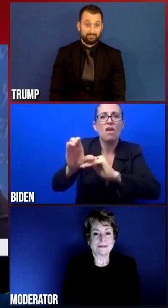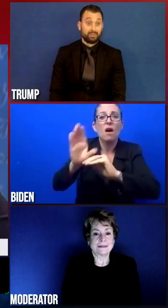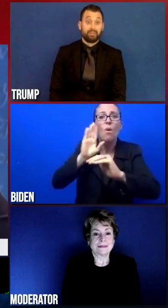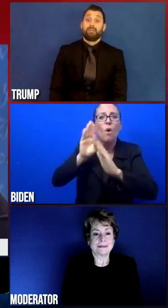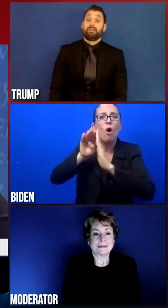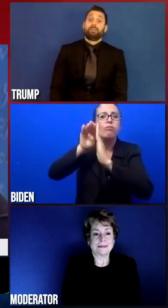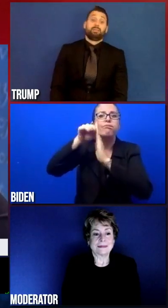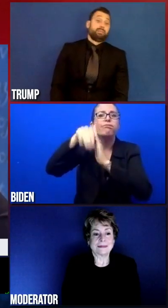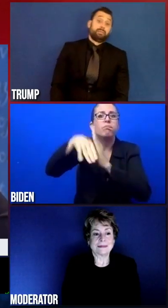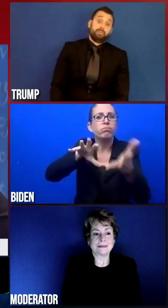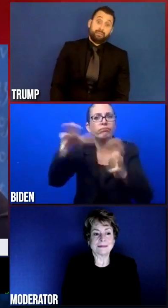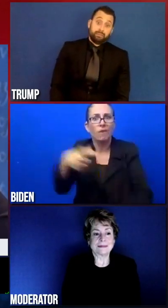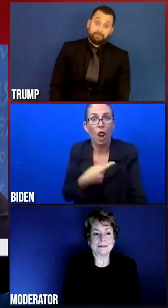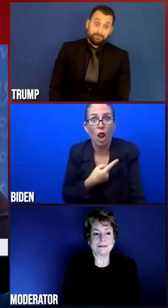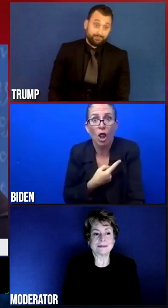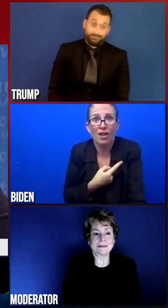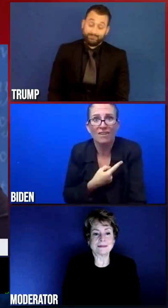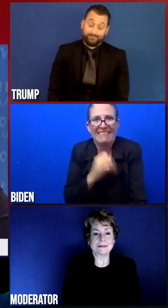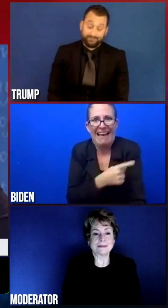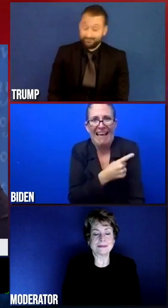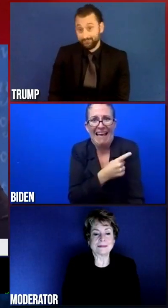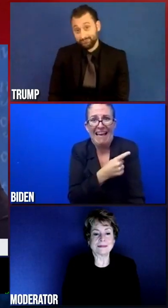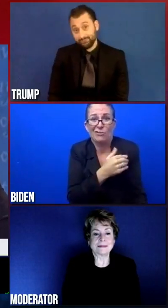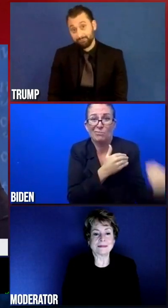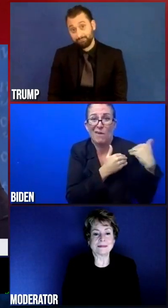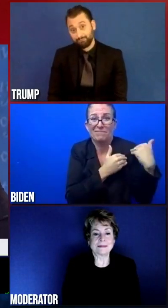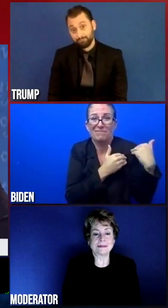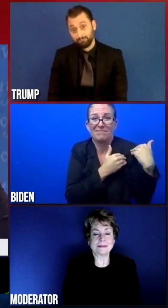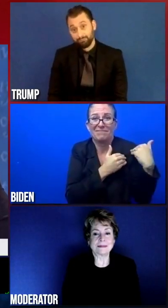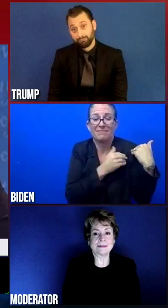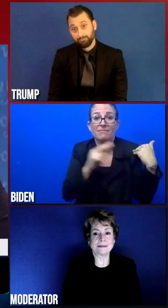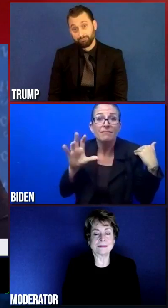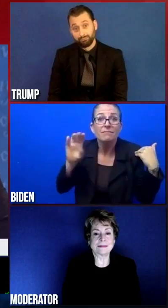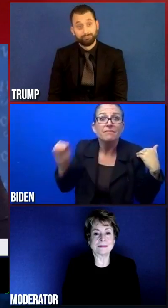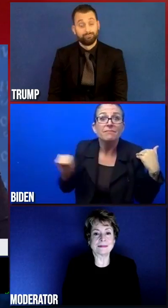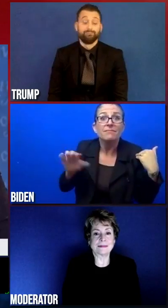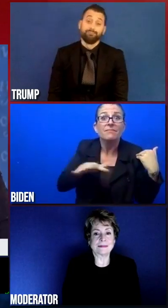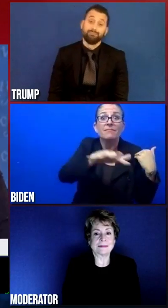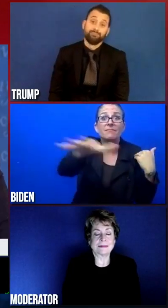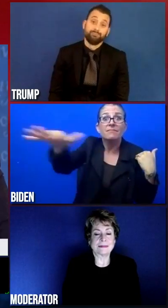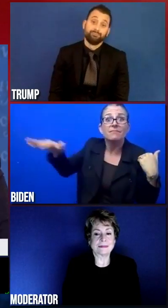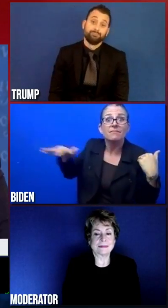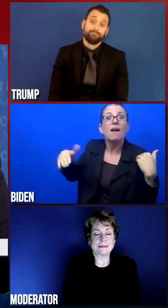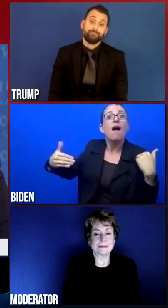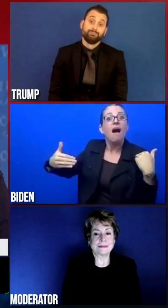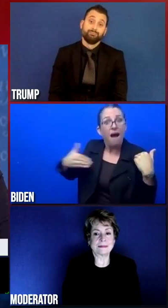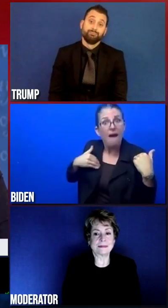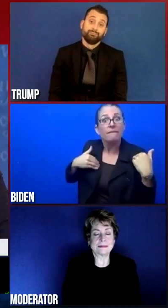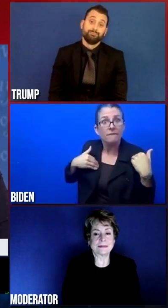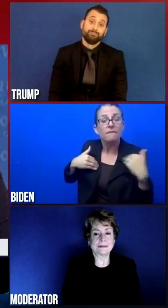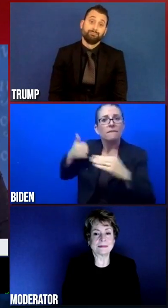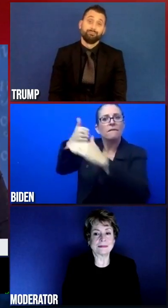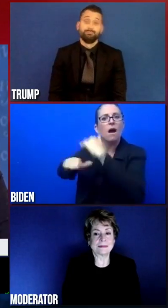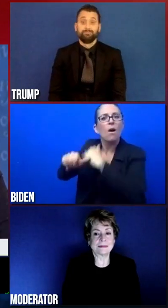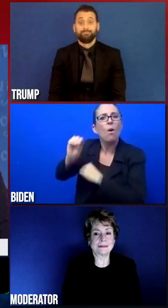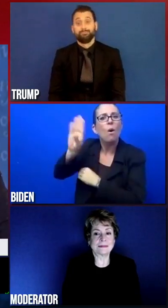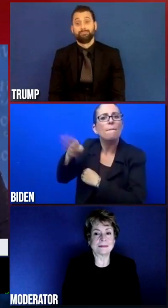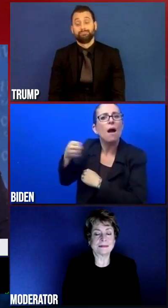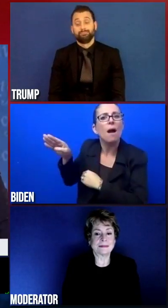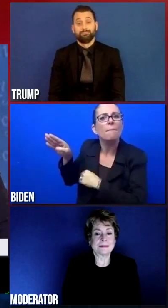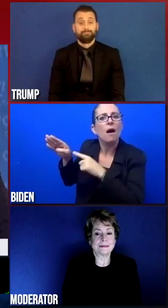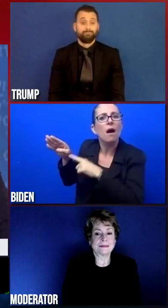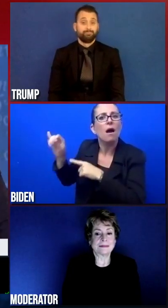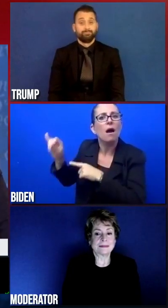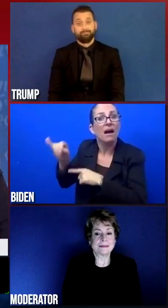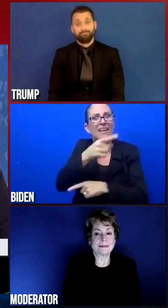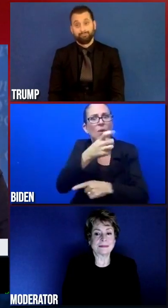people getting health care through Obamacare now that he wants to take it away. He won't ever look you in the eye and say that's what he wants to do. Take